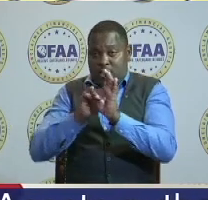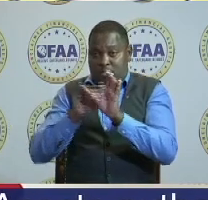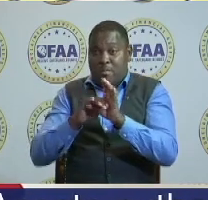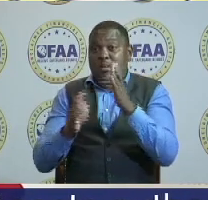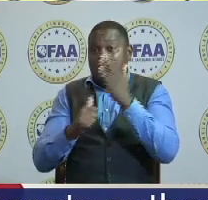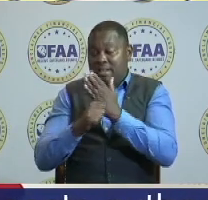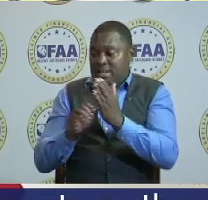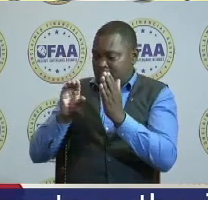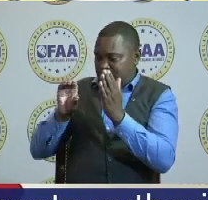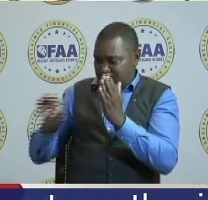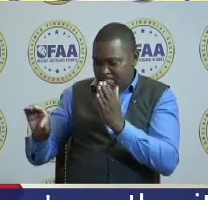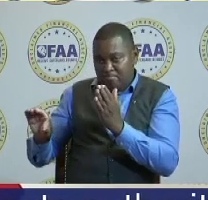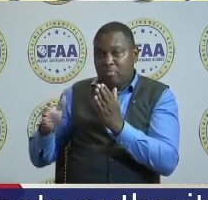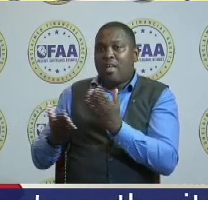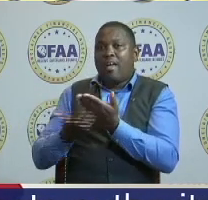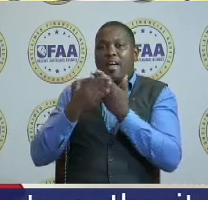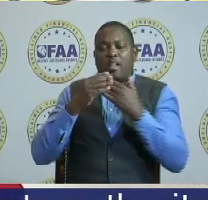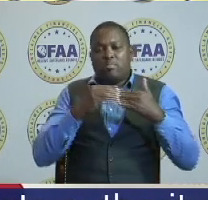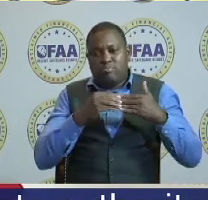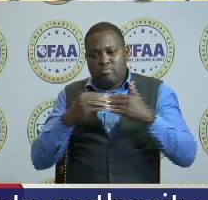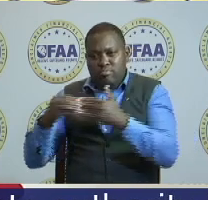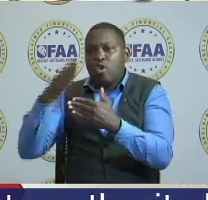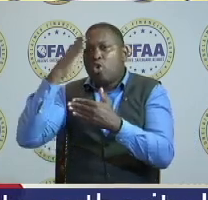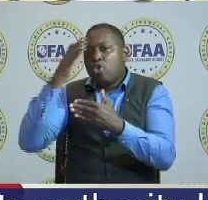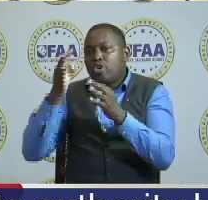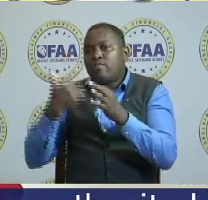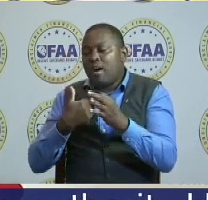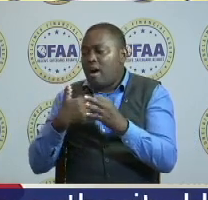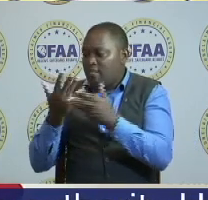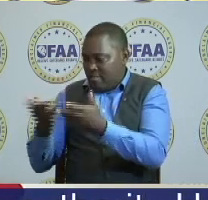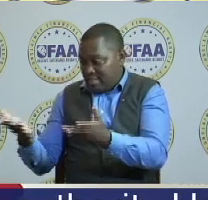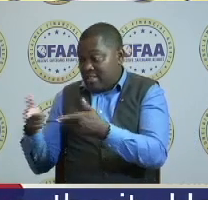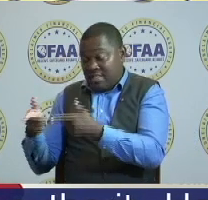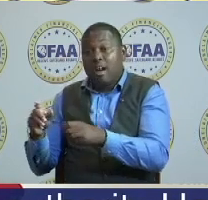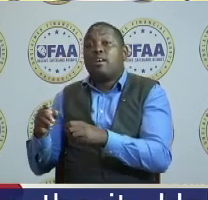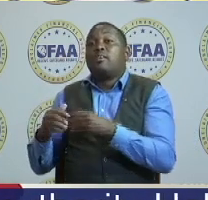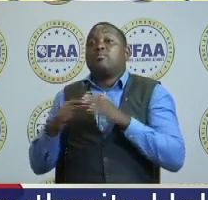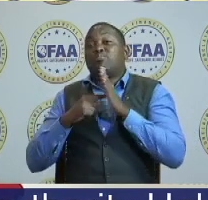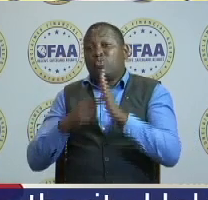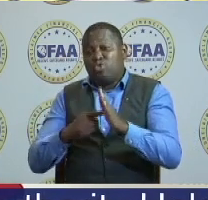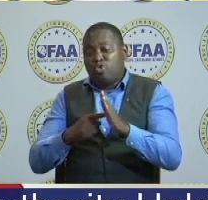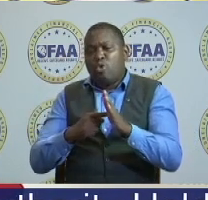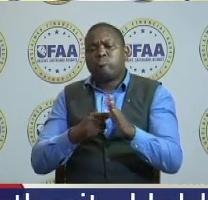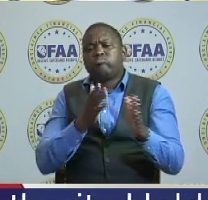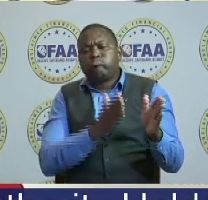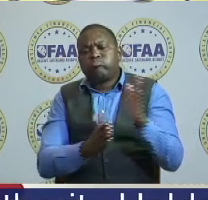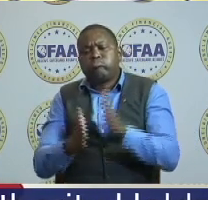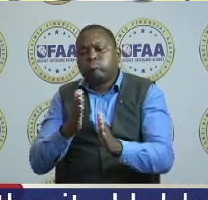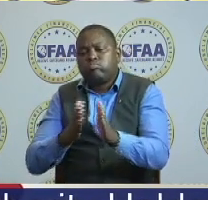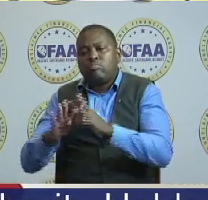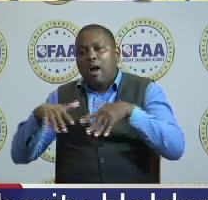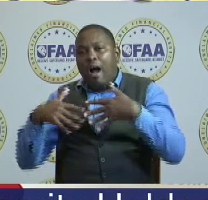be guided once you find that you have assets. Then it will give you even the procedure of claiming back your money. And you can